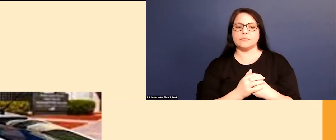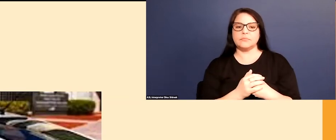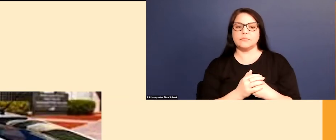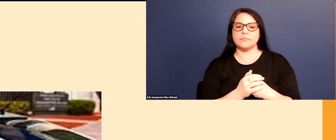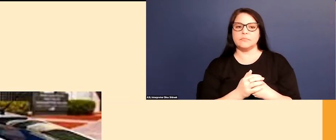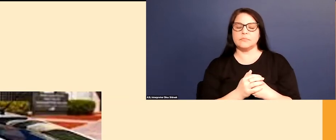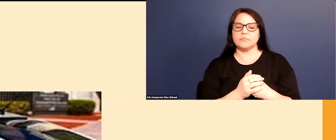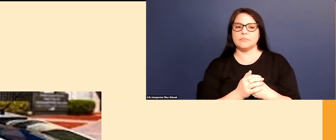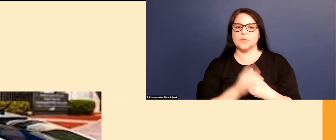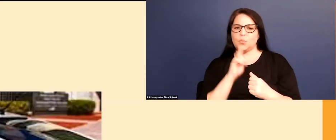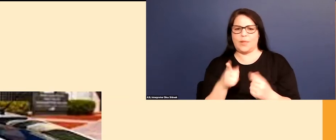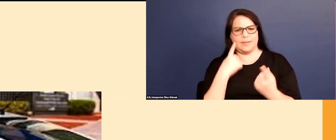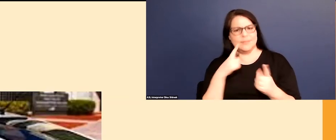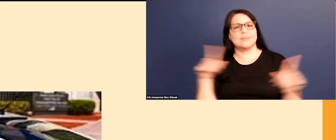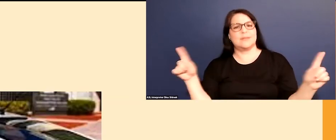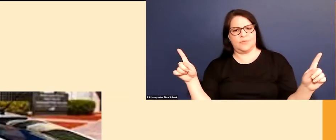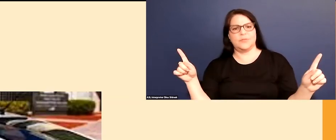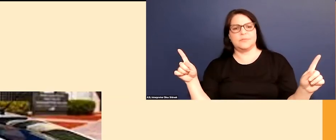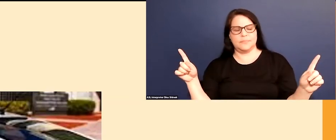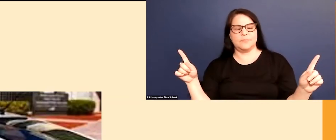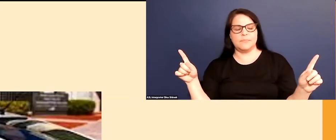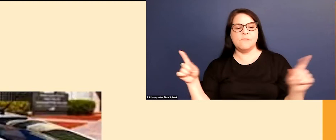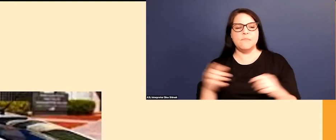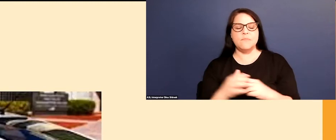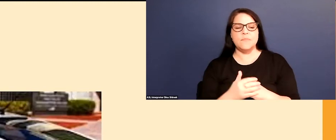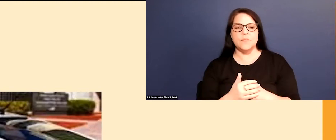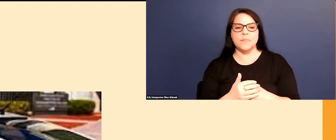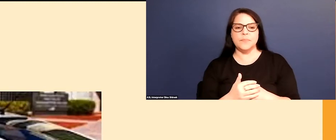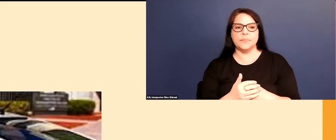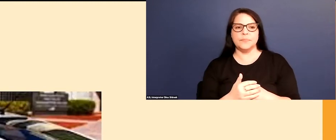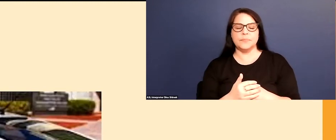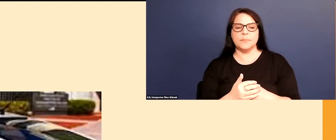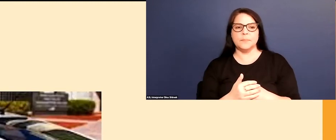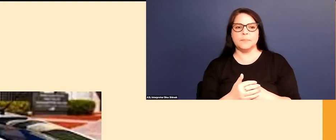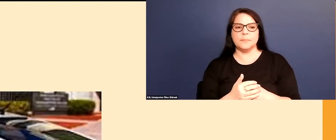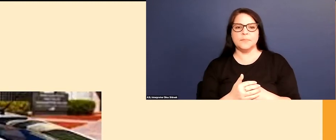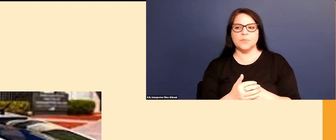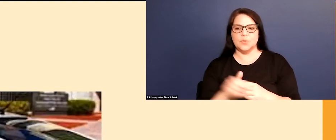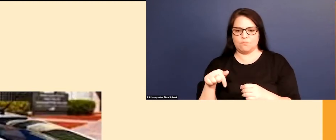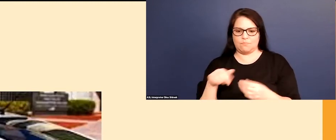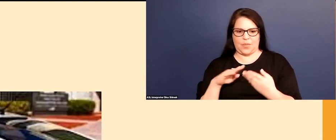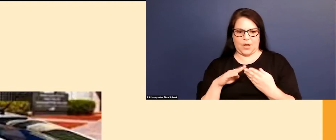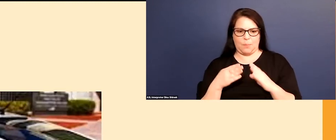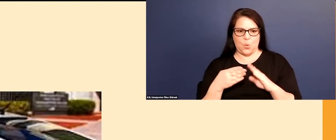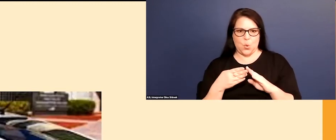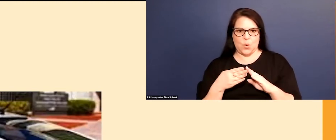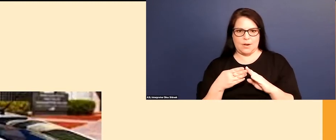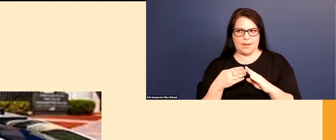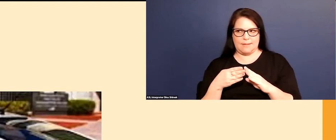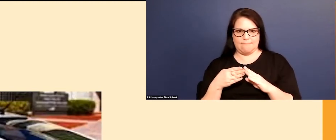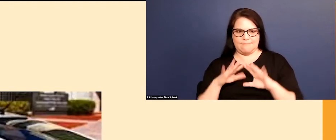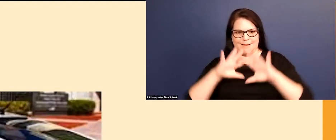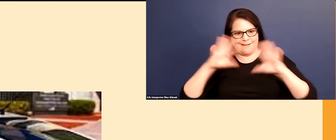and it was very successful. So we, as a community, as a nation, decided